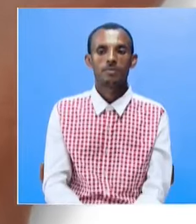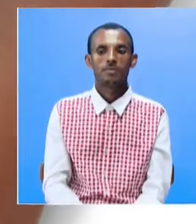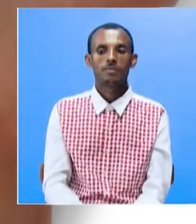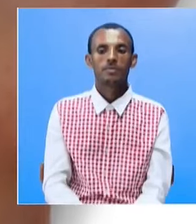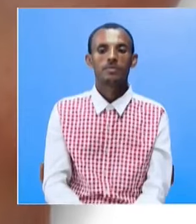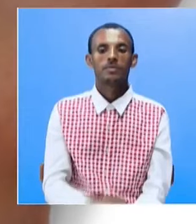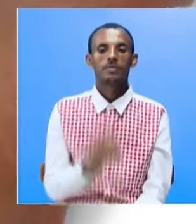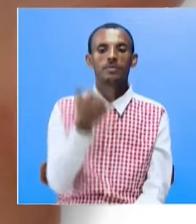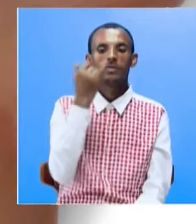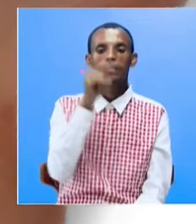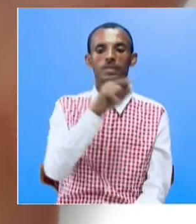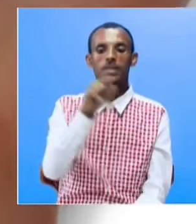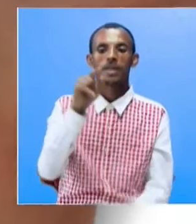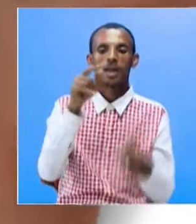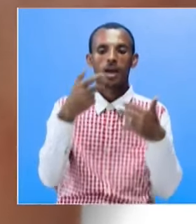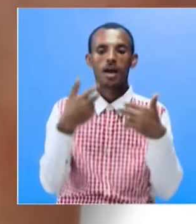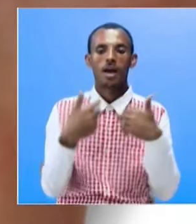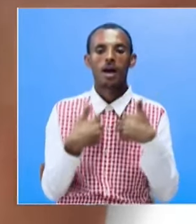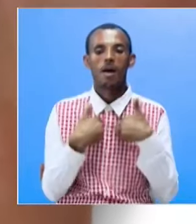they have